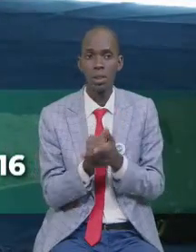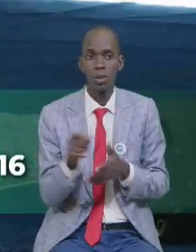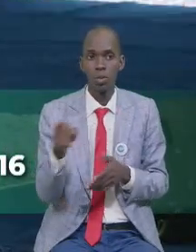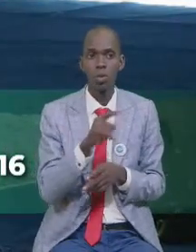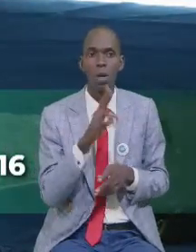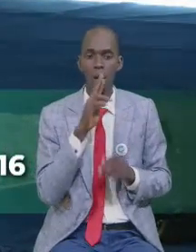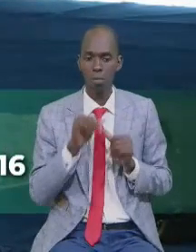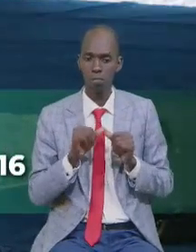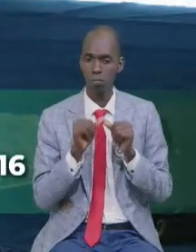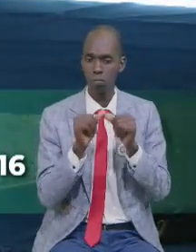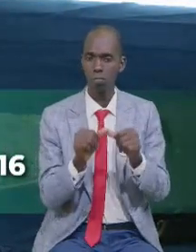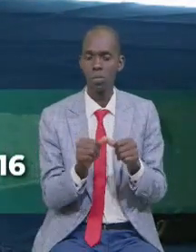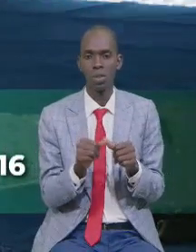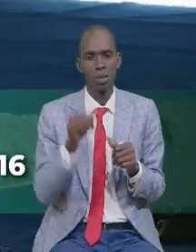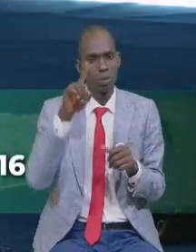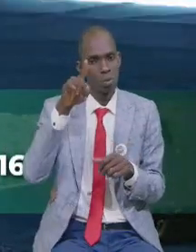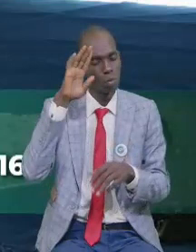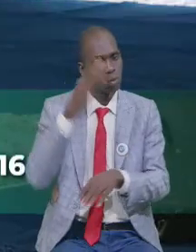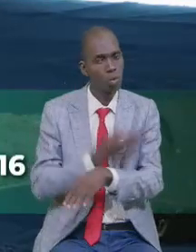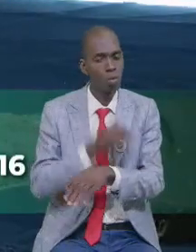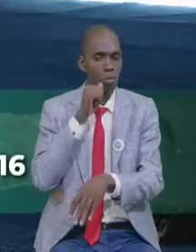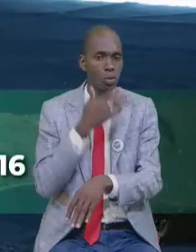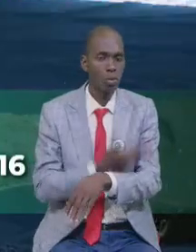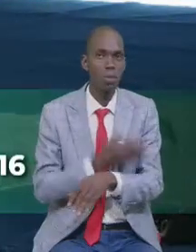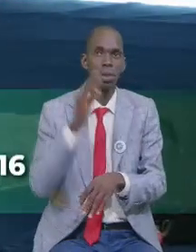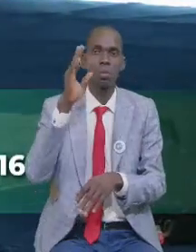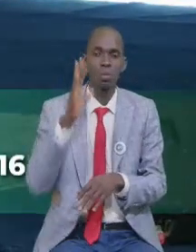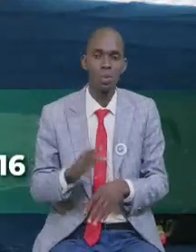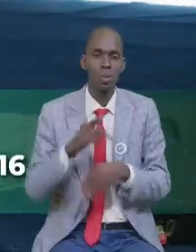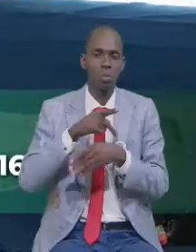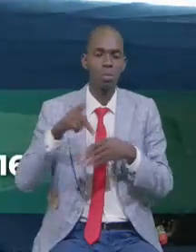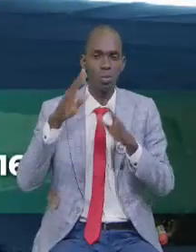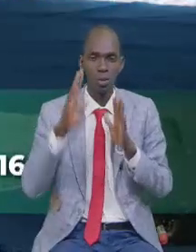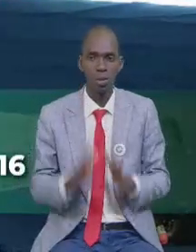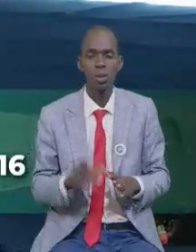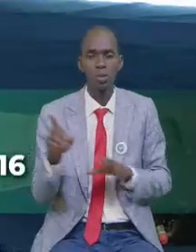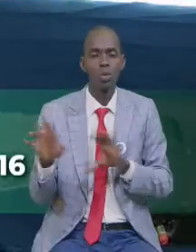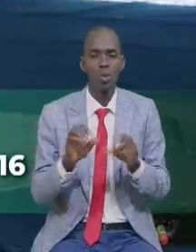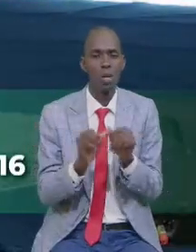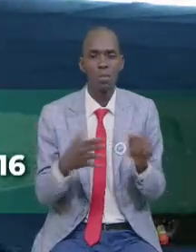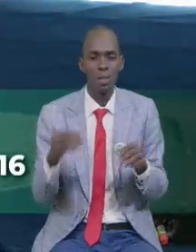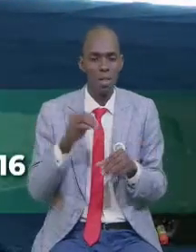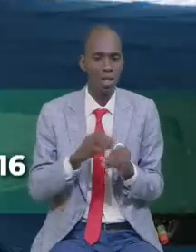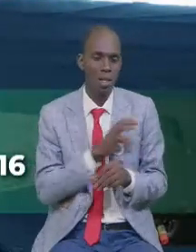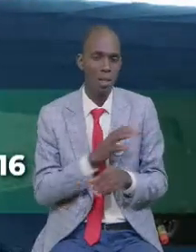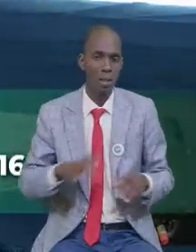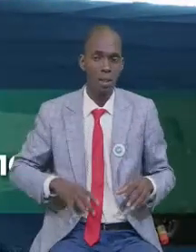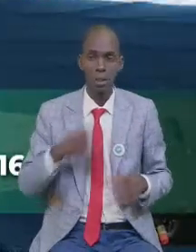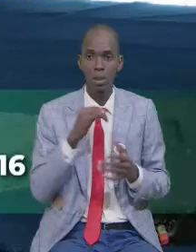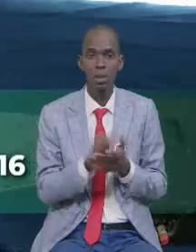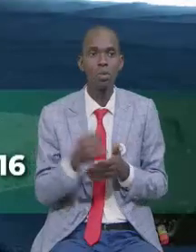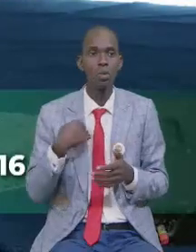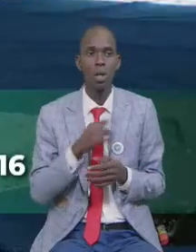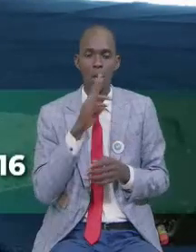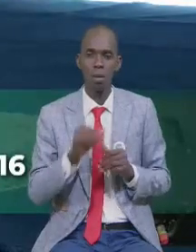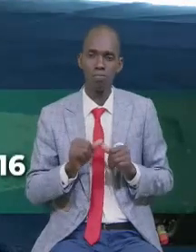God, servants of God, ministers of God, professionals, and we do everything we do in Christ. It says, holding forth